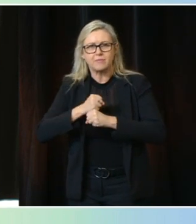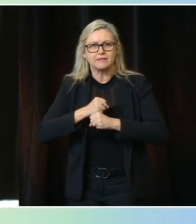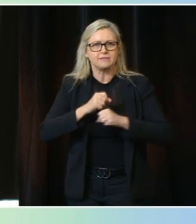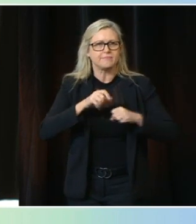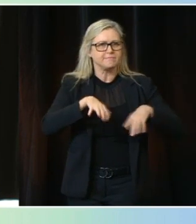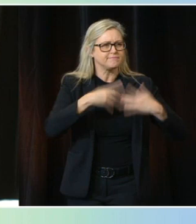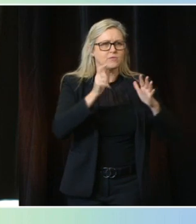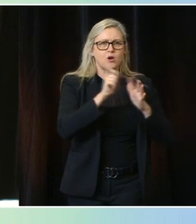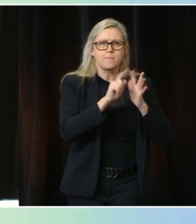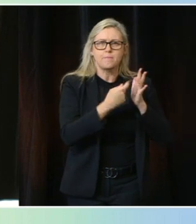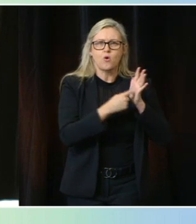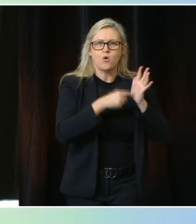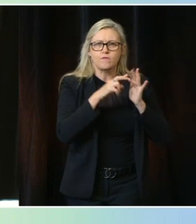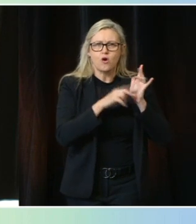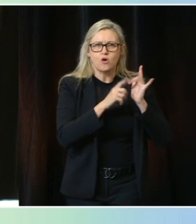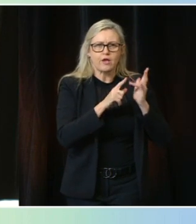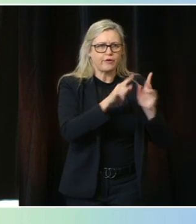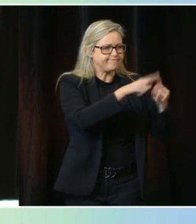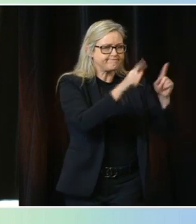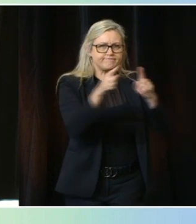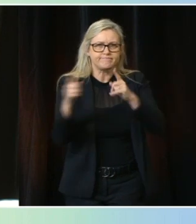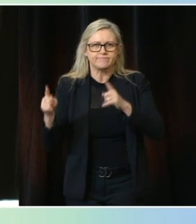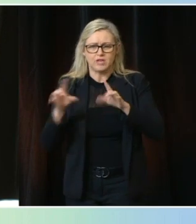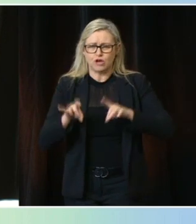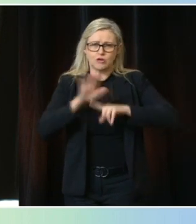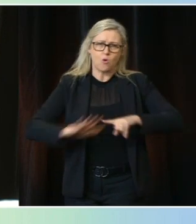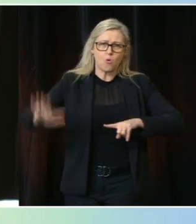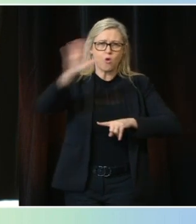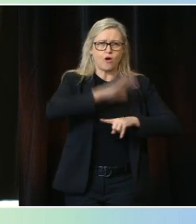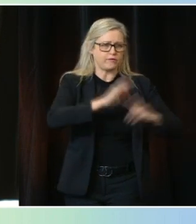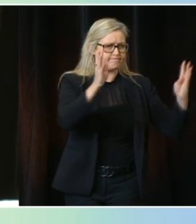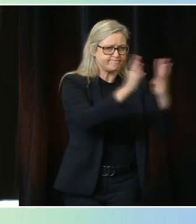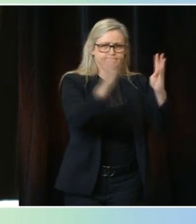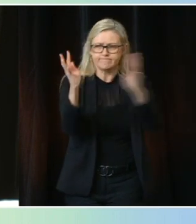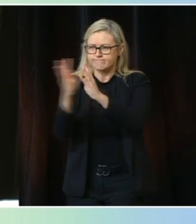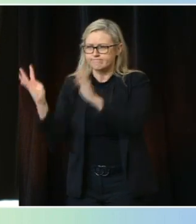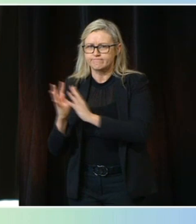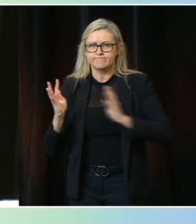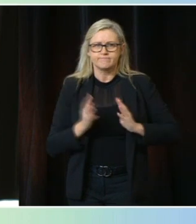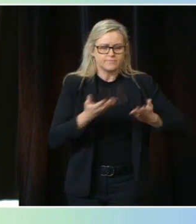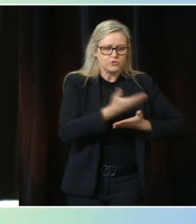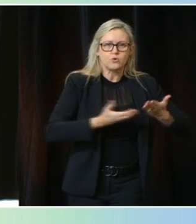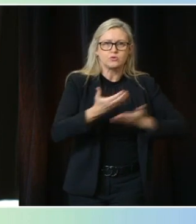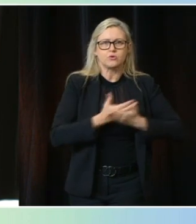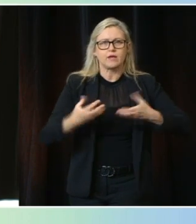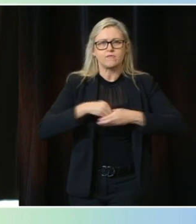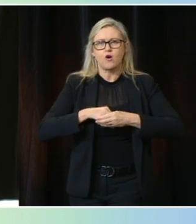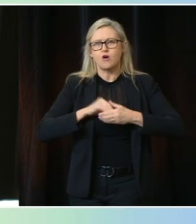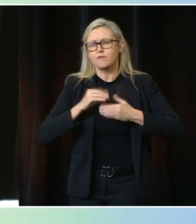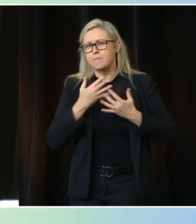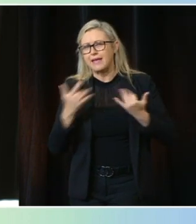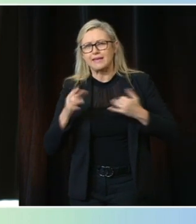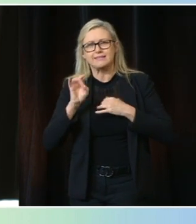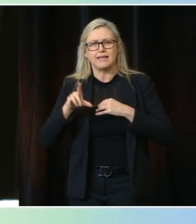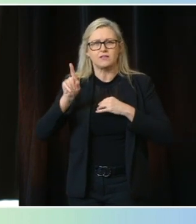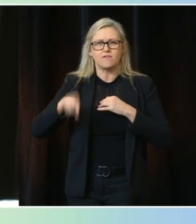portfolio right across our vast continent involving many tens of thousands of Australians if you add